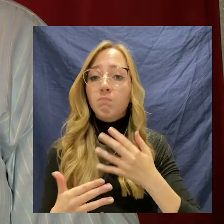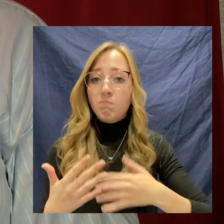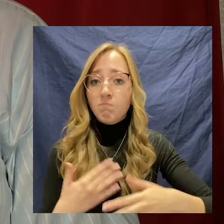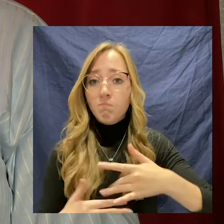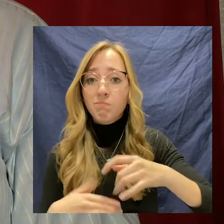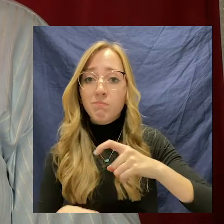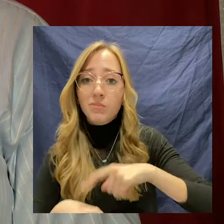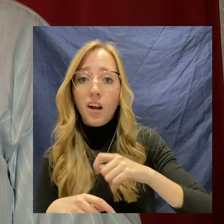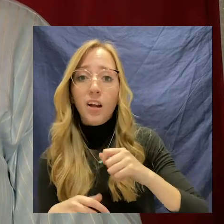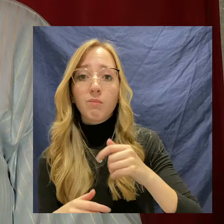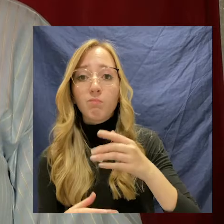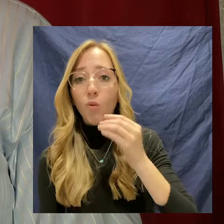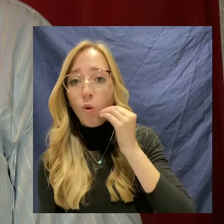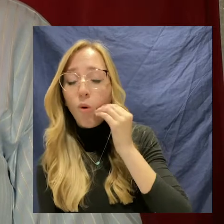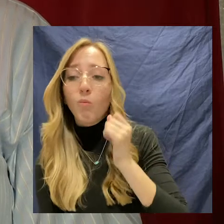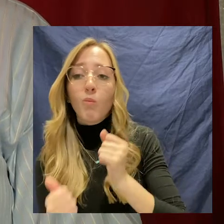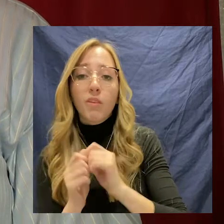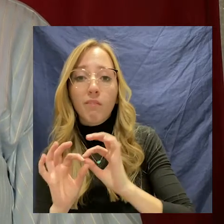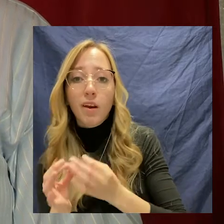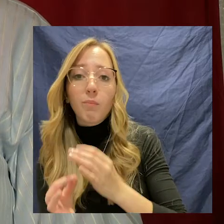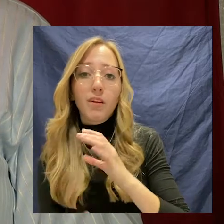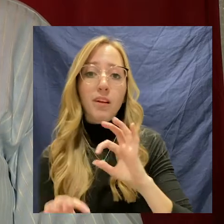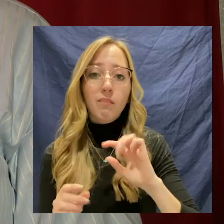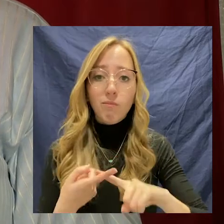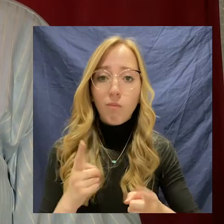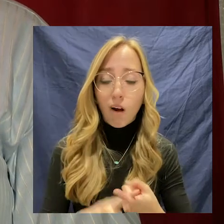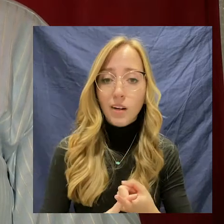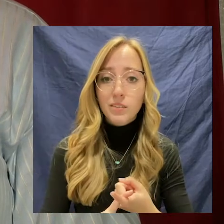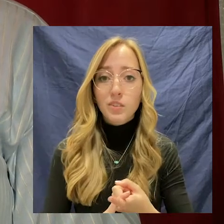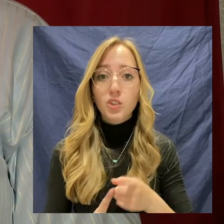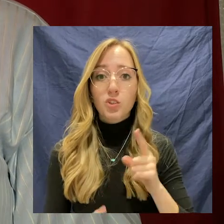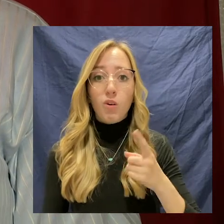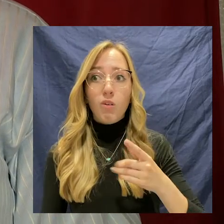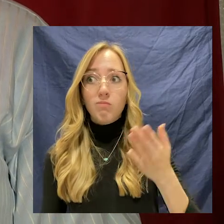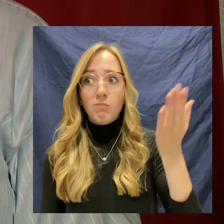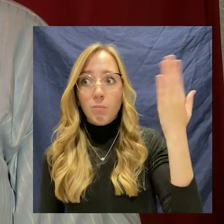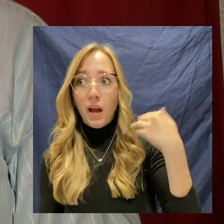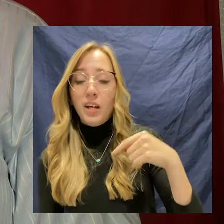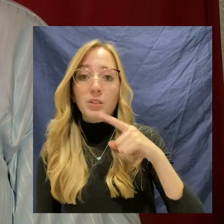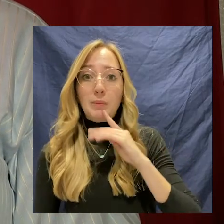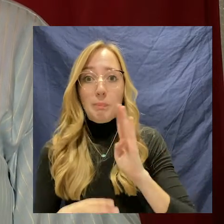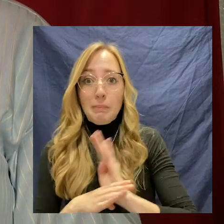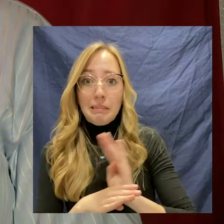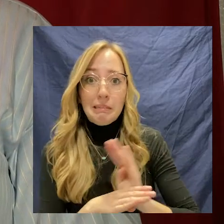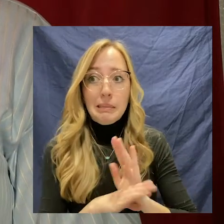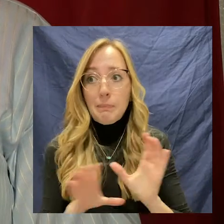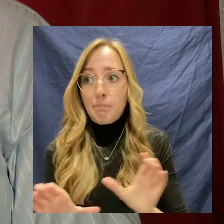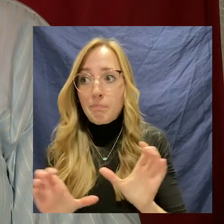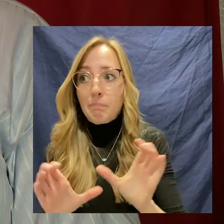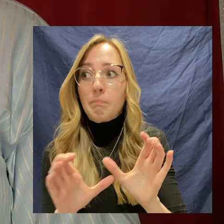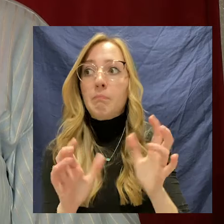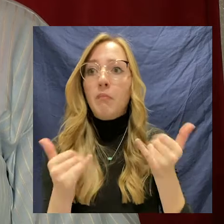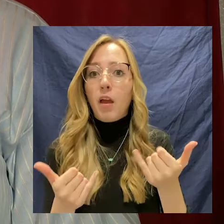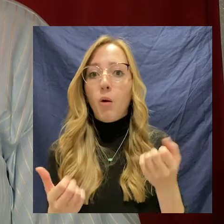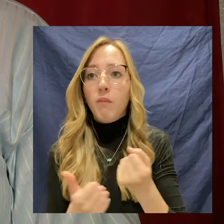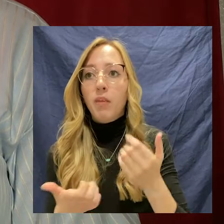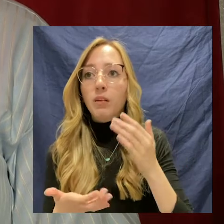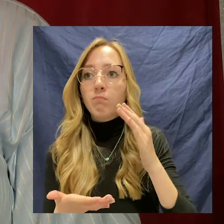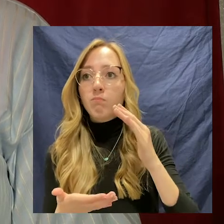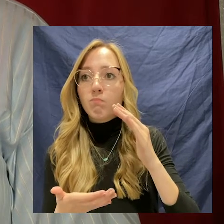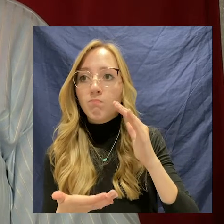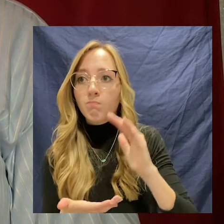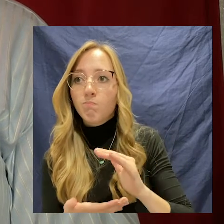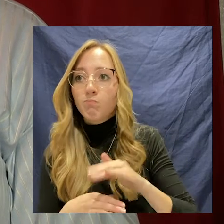of us, the reduced social calendar and additional family time is a welcome respite from our overscheduled and fast-paced